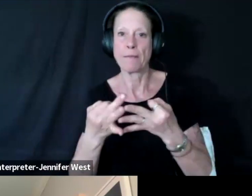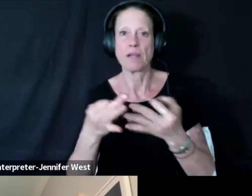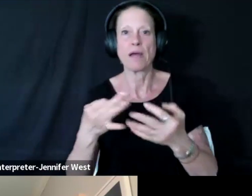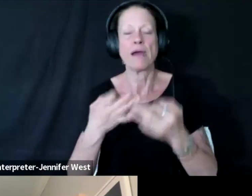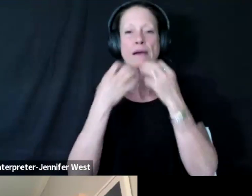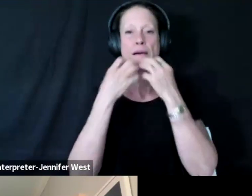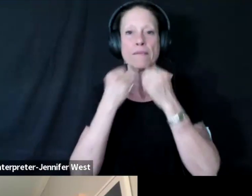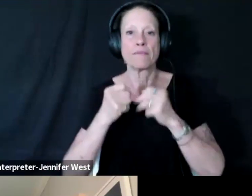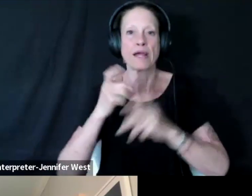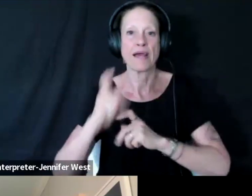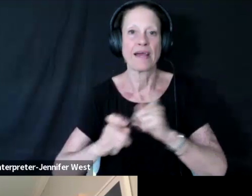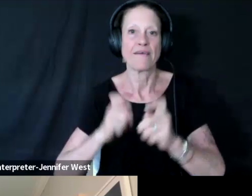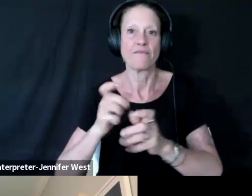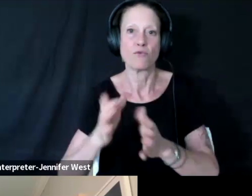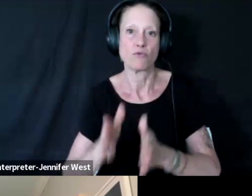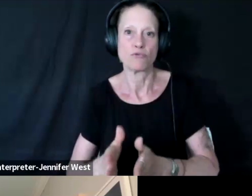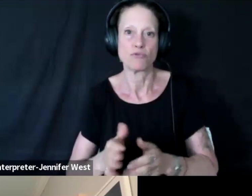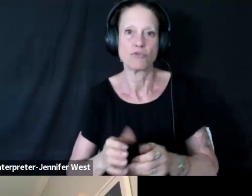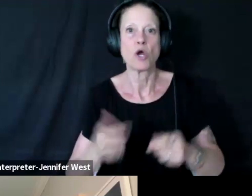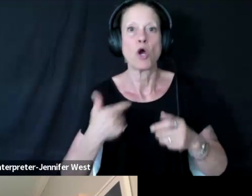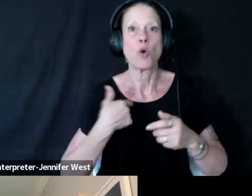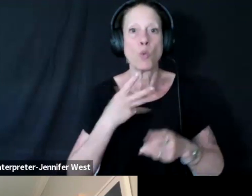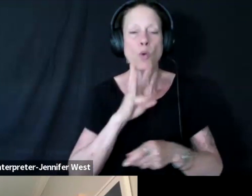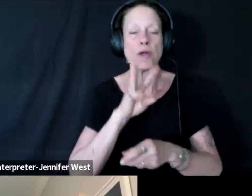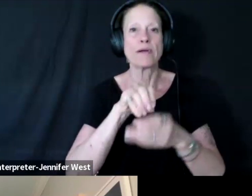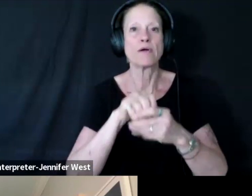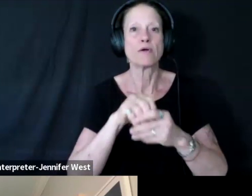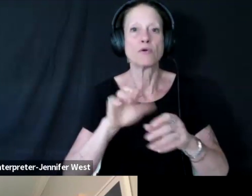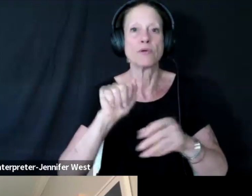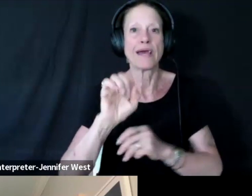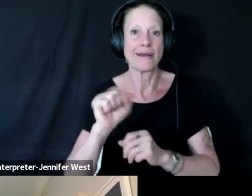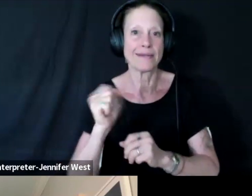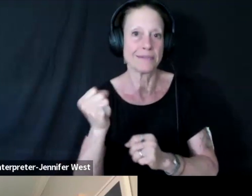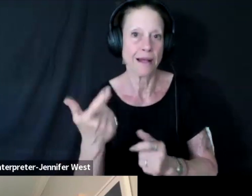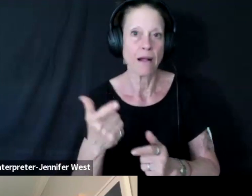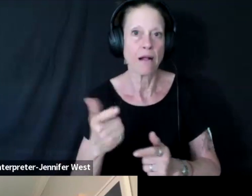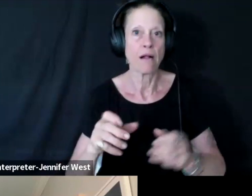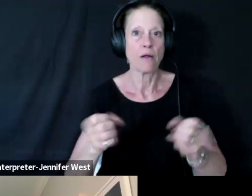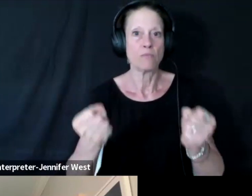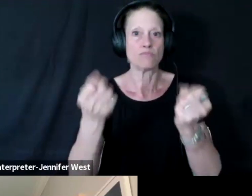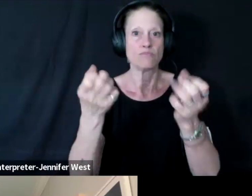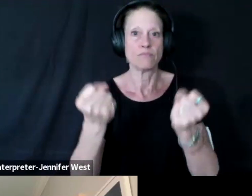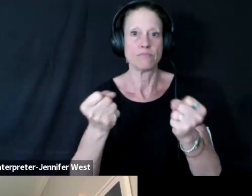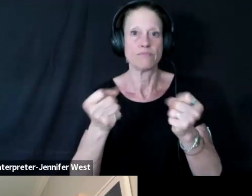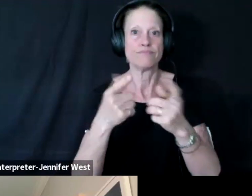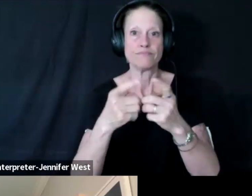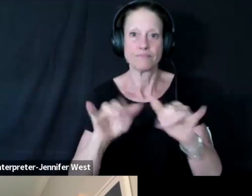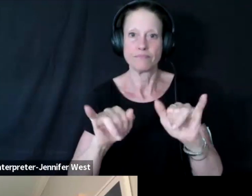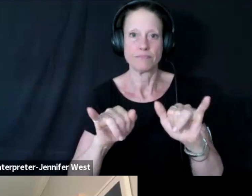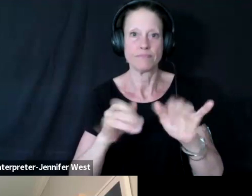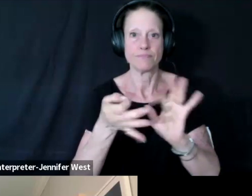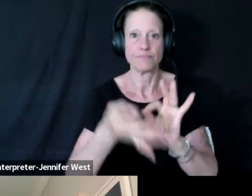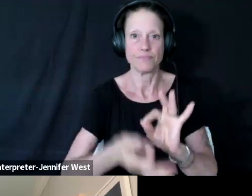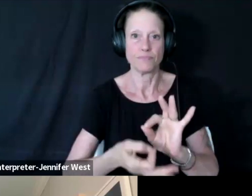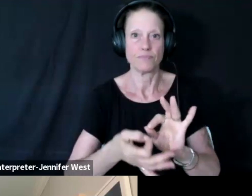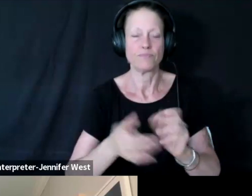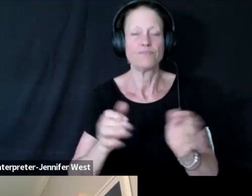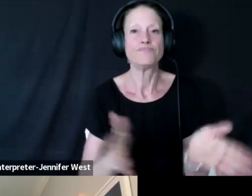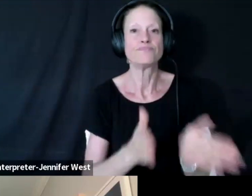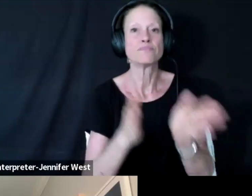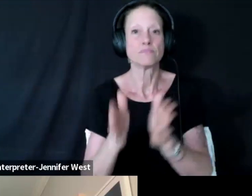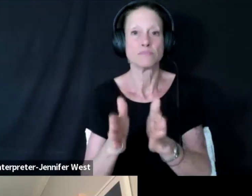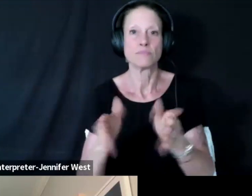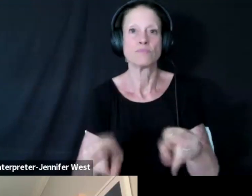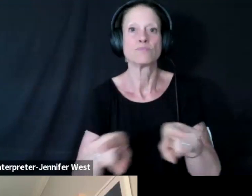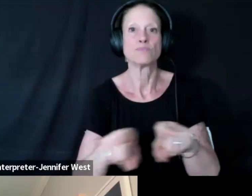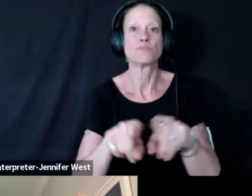offer this presentation with American Sign Language simultaneous interpretation. We will also be offering this presentation